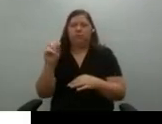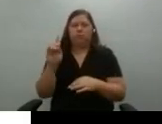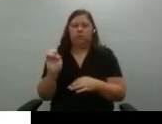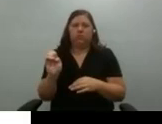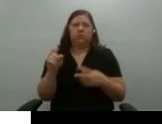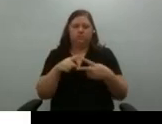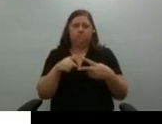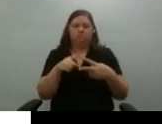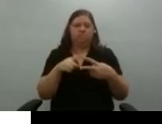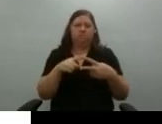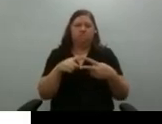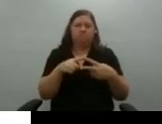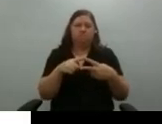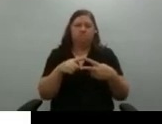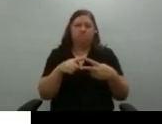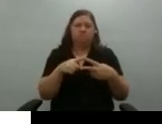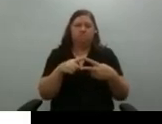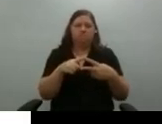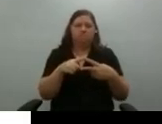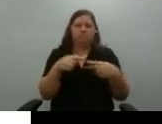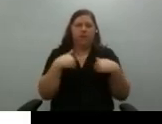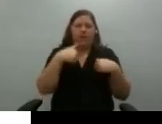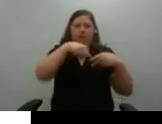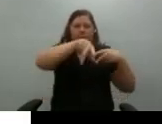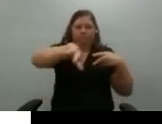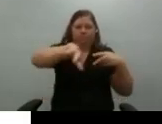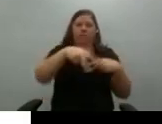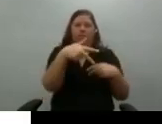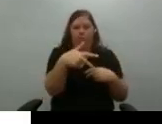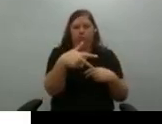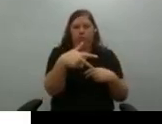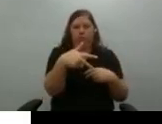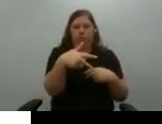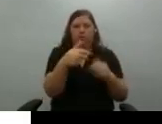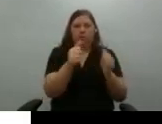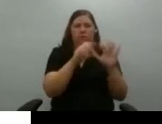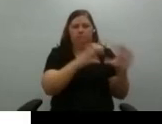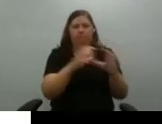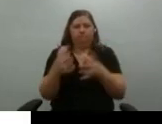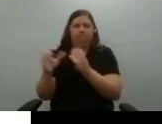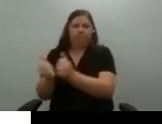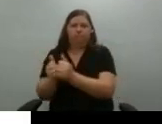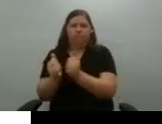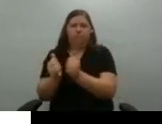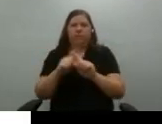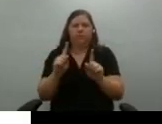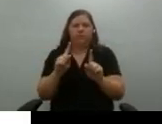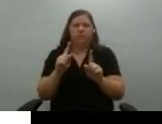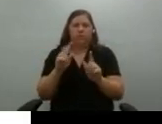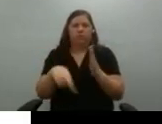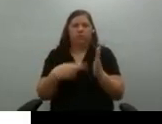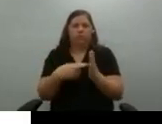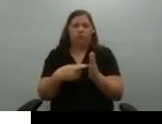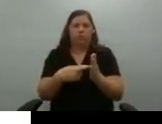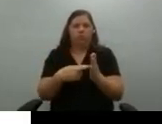Homeland Security. Within DHS, there are three agencies with different roles. There's the U.S. Citizenship and